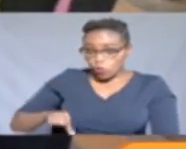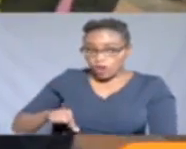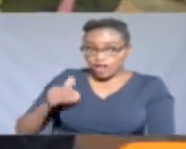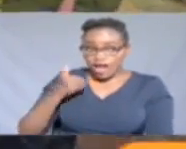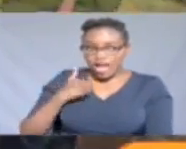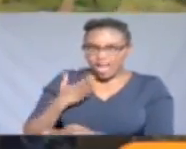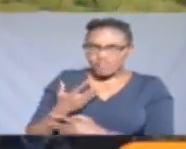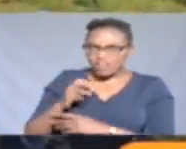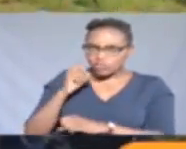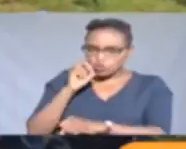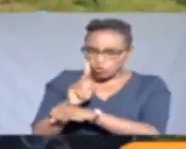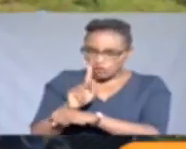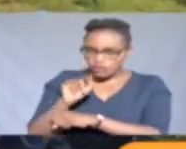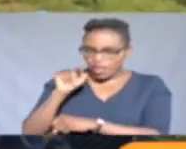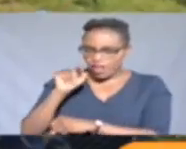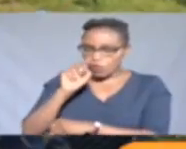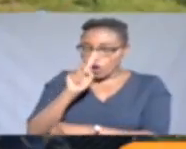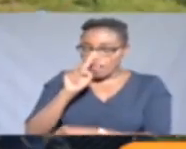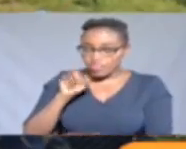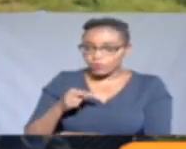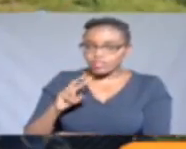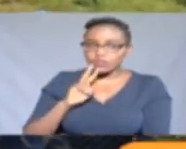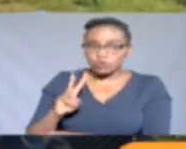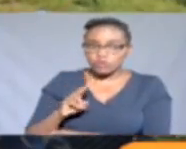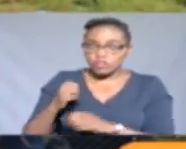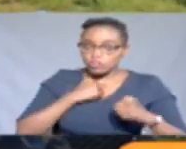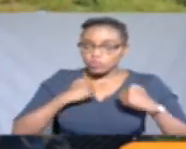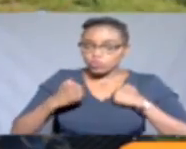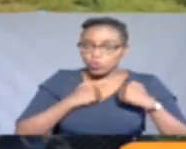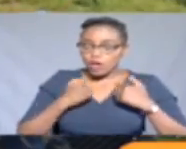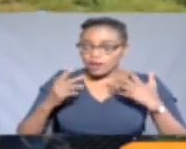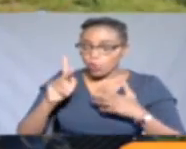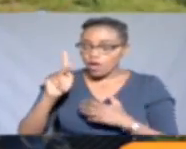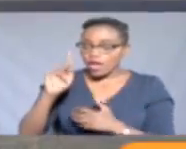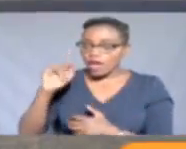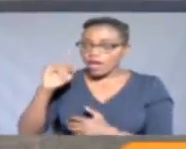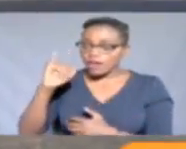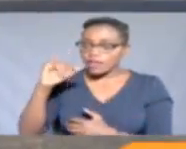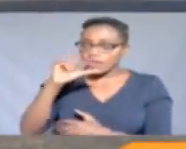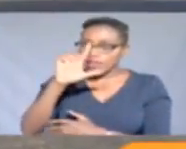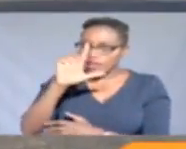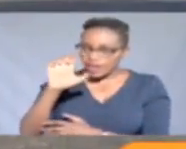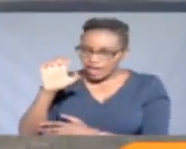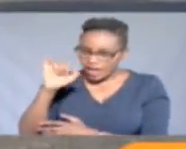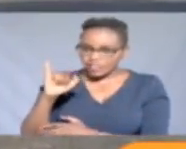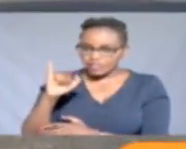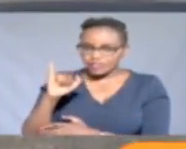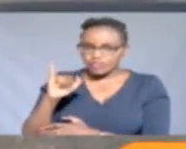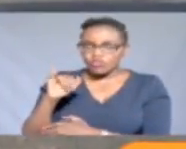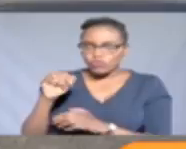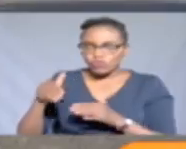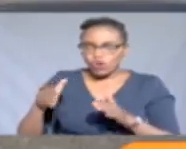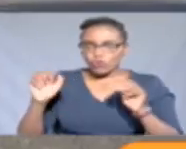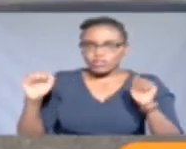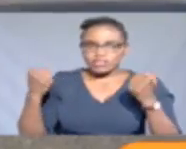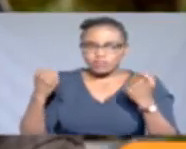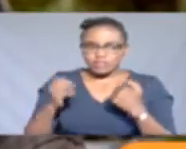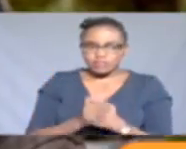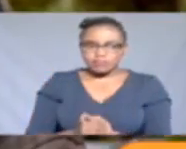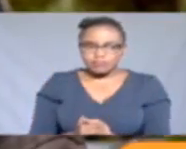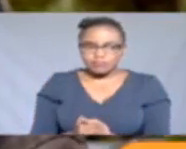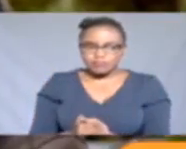roughly 1,200-kilometer ride to Rwanda's capital, Kigali, to raise awareness on road safety. Every life